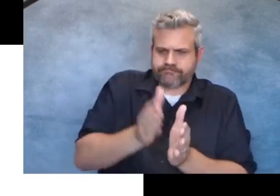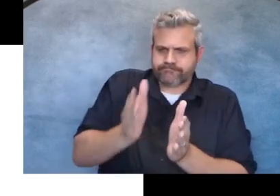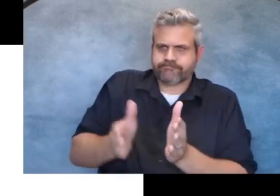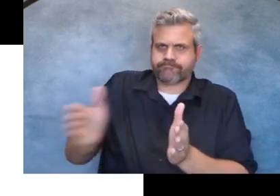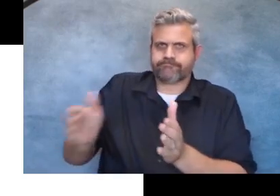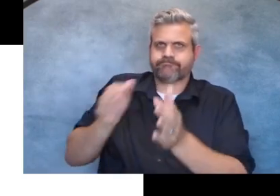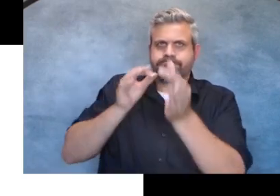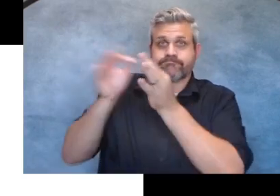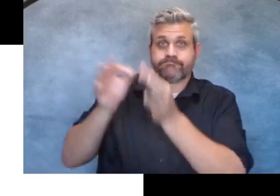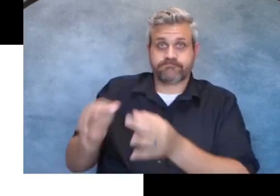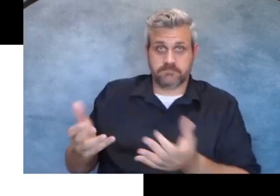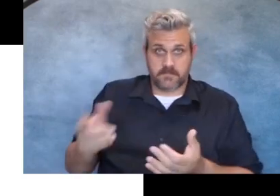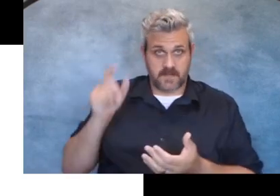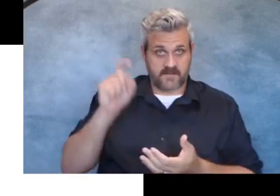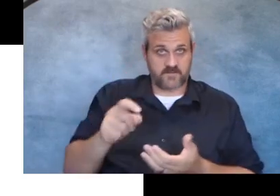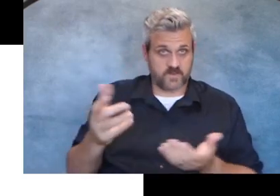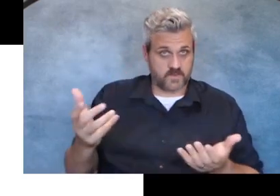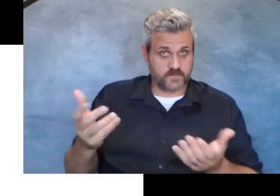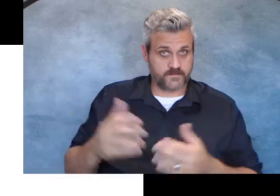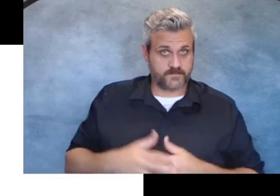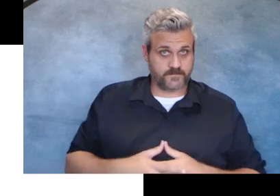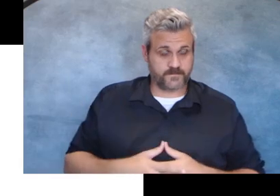steps?